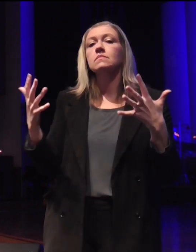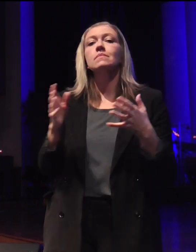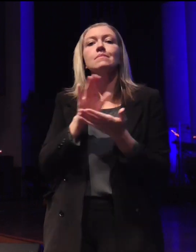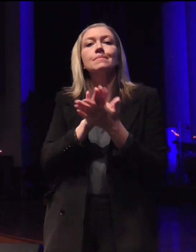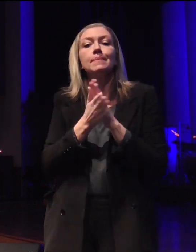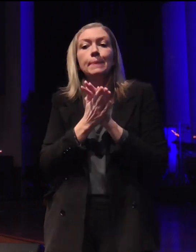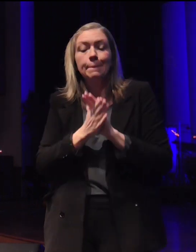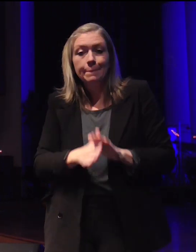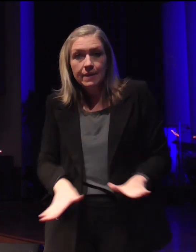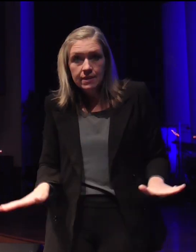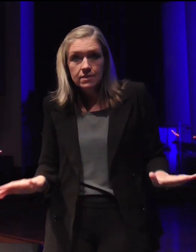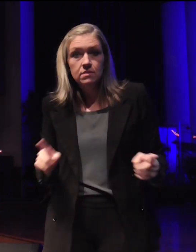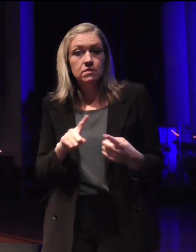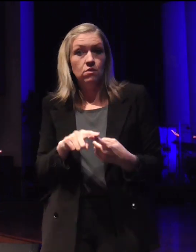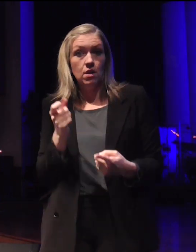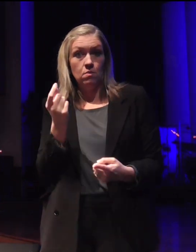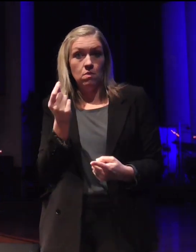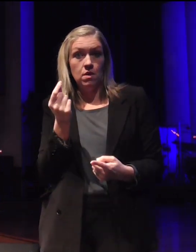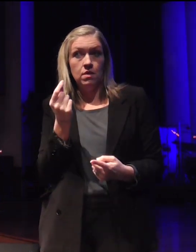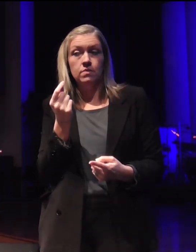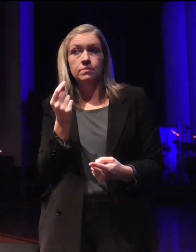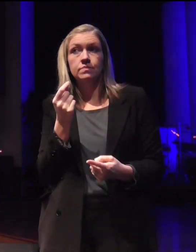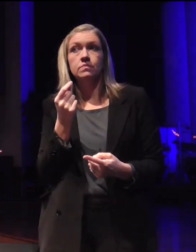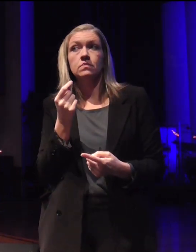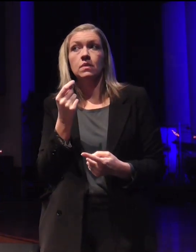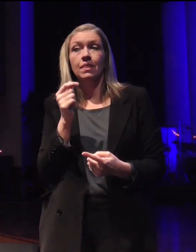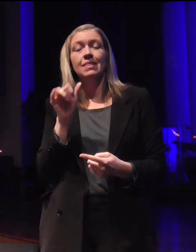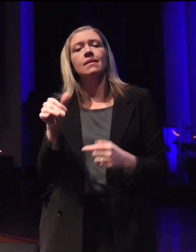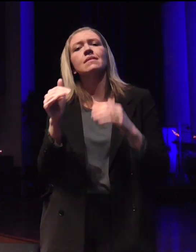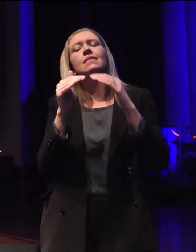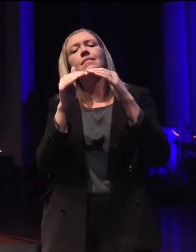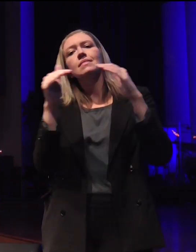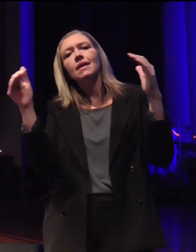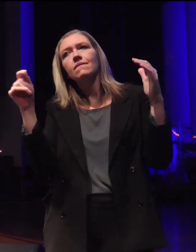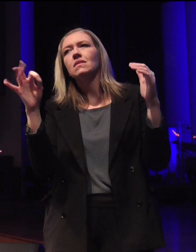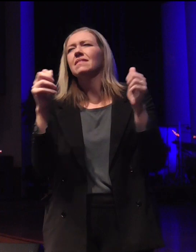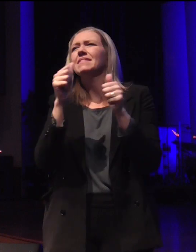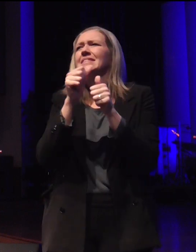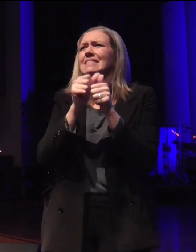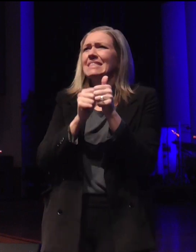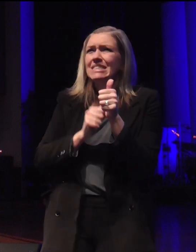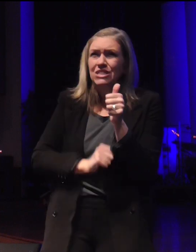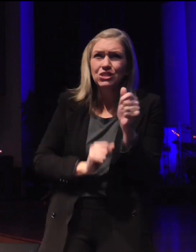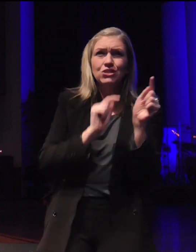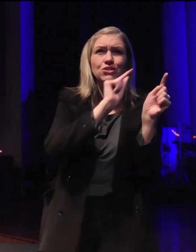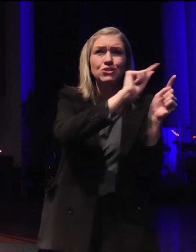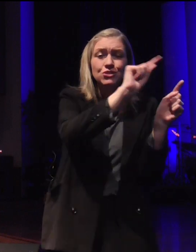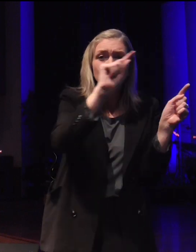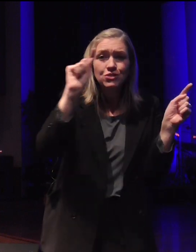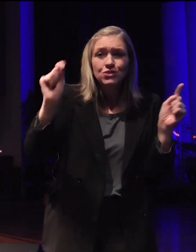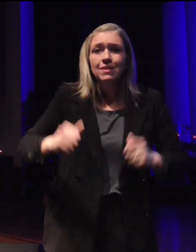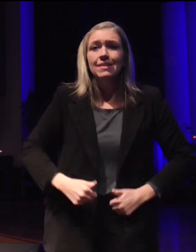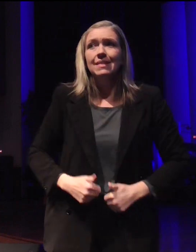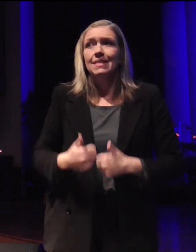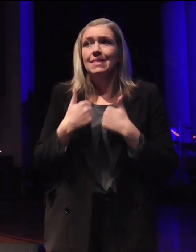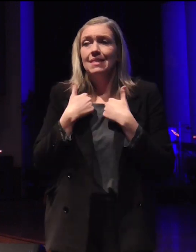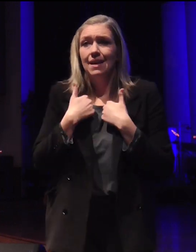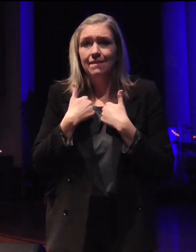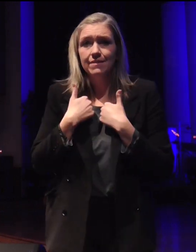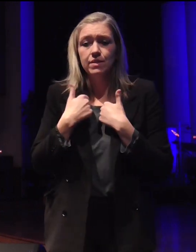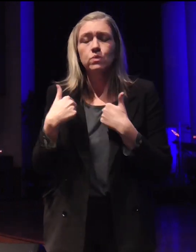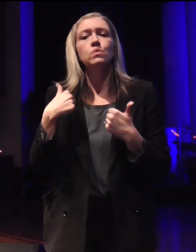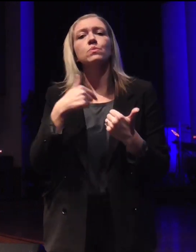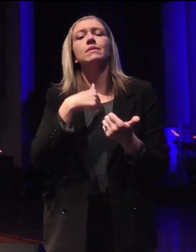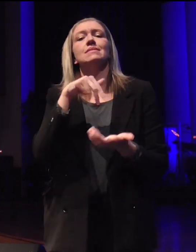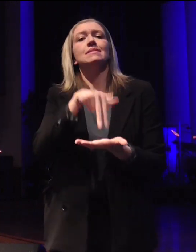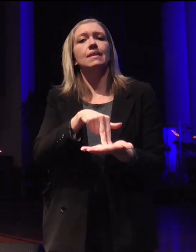Peace will come when at the level of each one of our lives, we stand